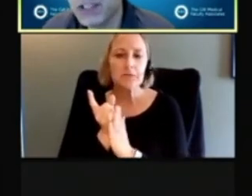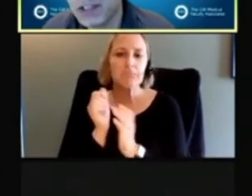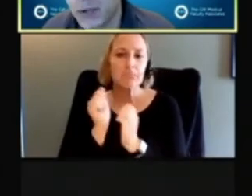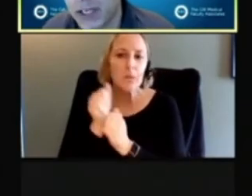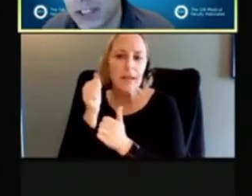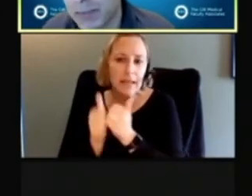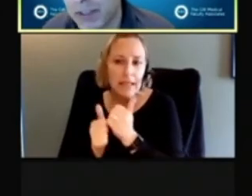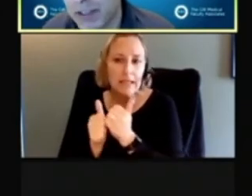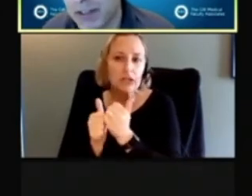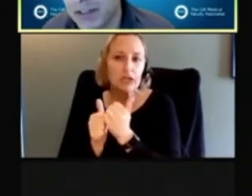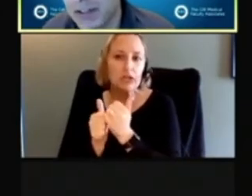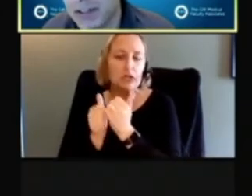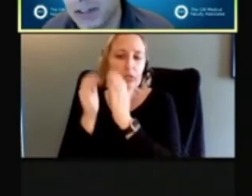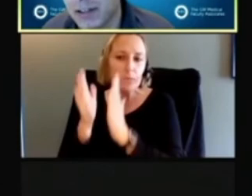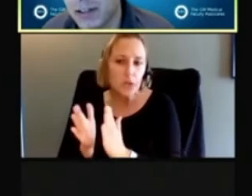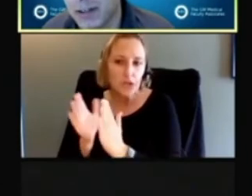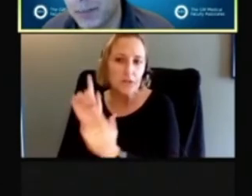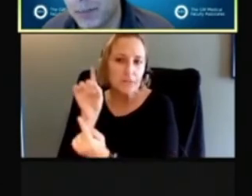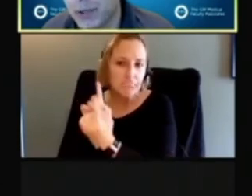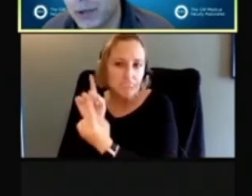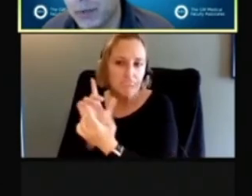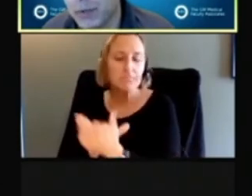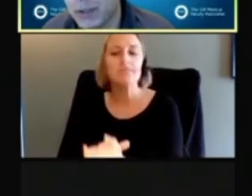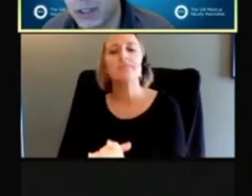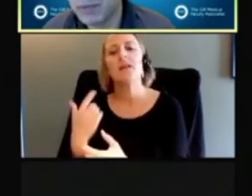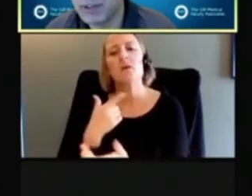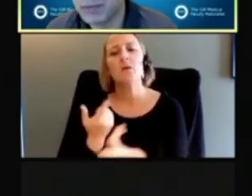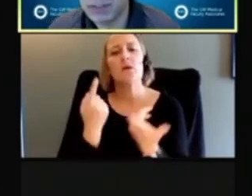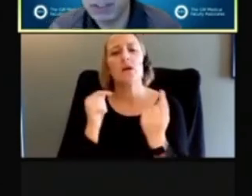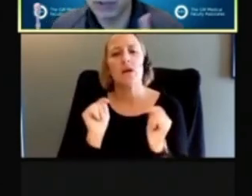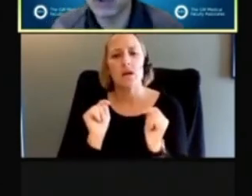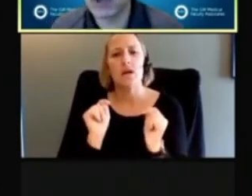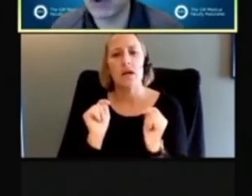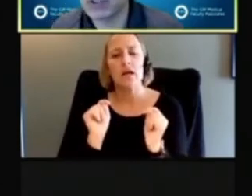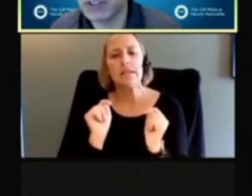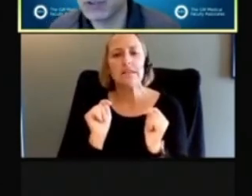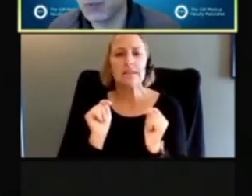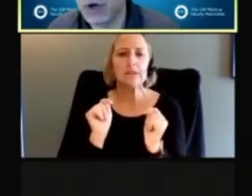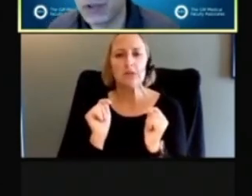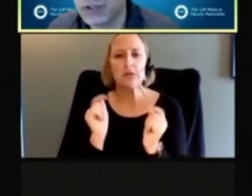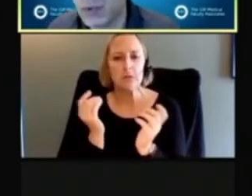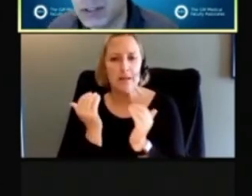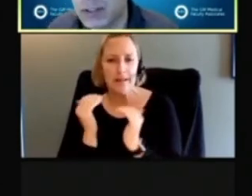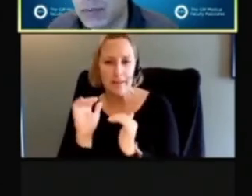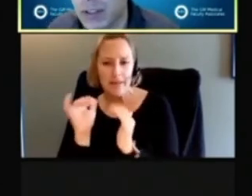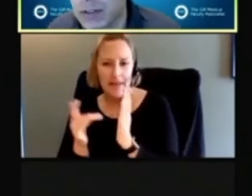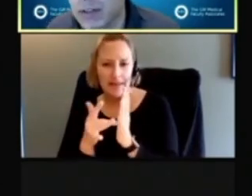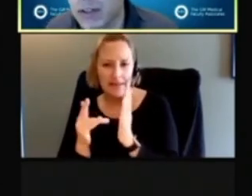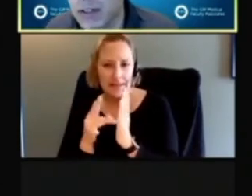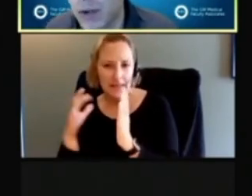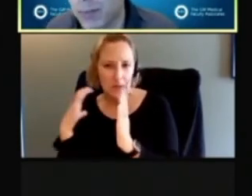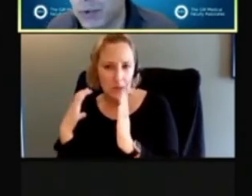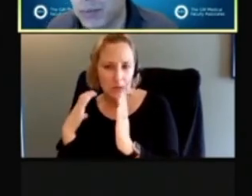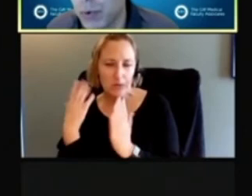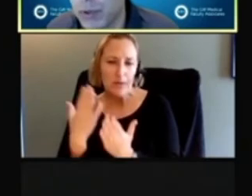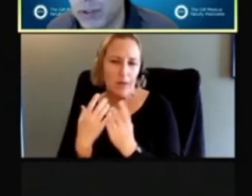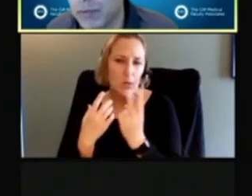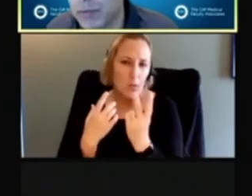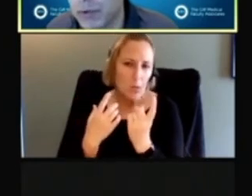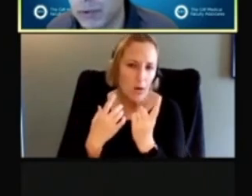And we did try to limit, the kind of the technical coaching to one or two activities that were